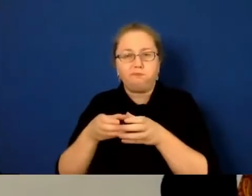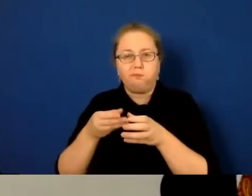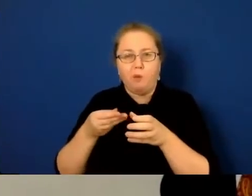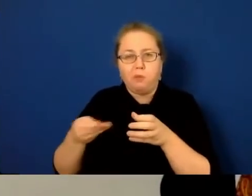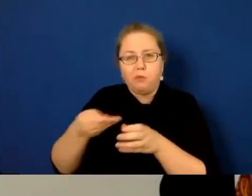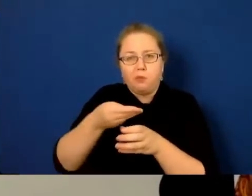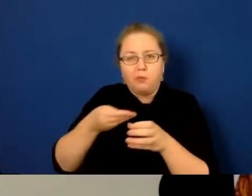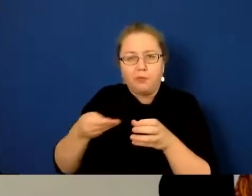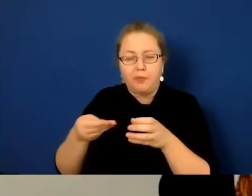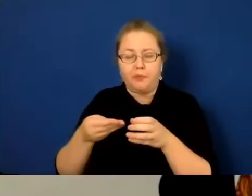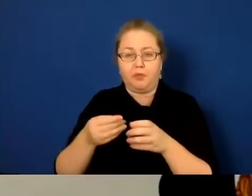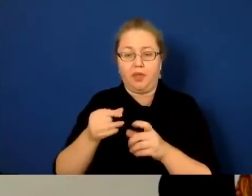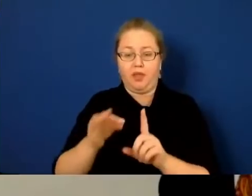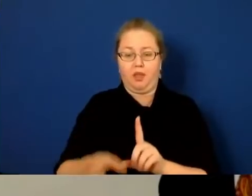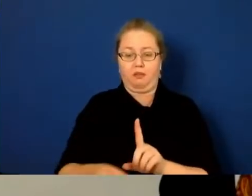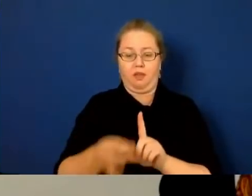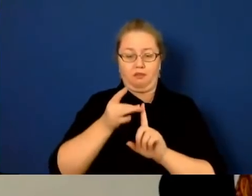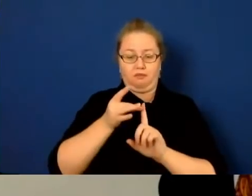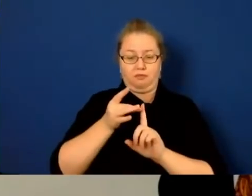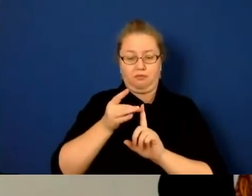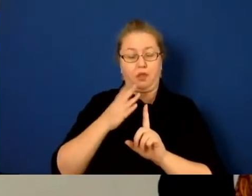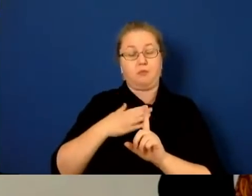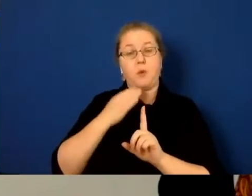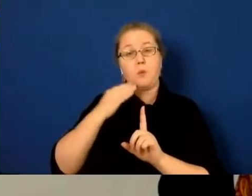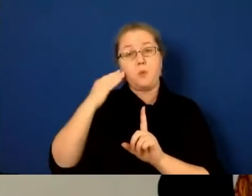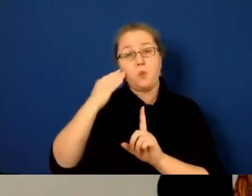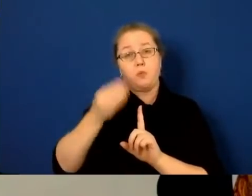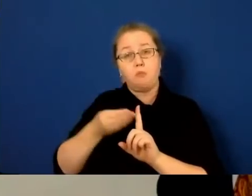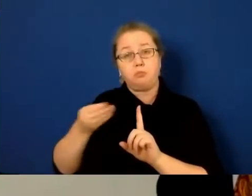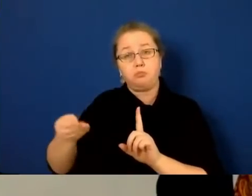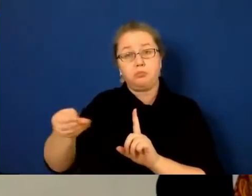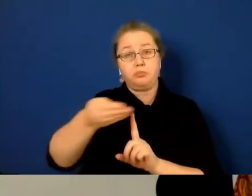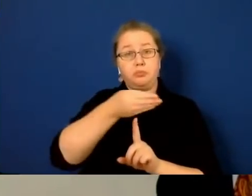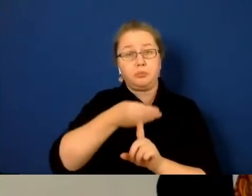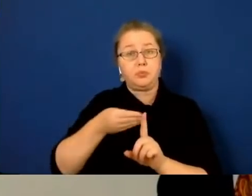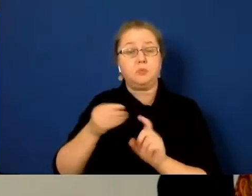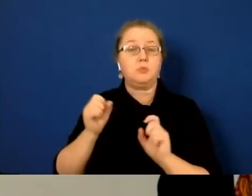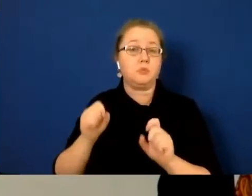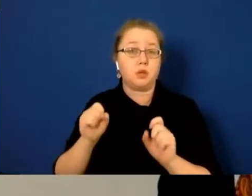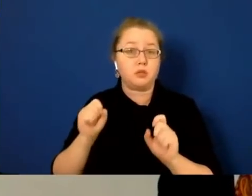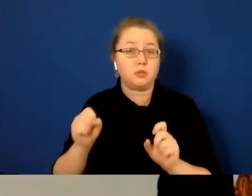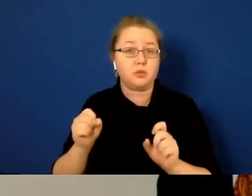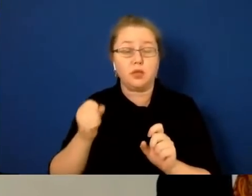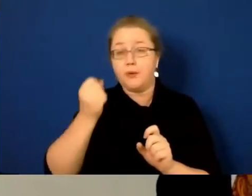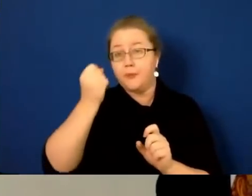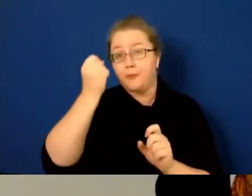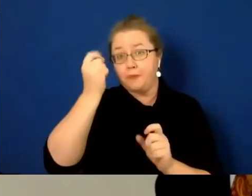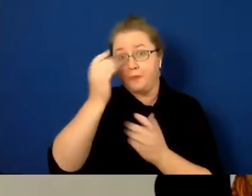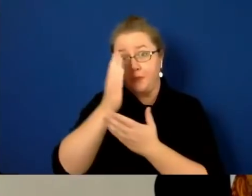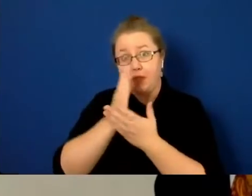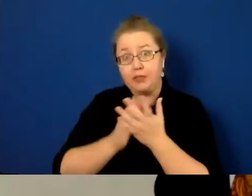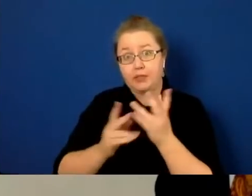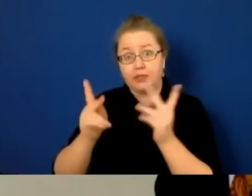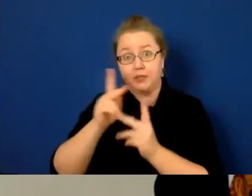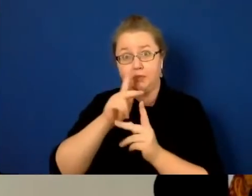spread virus. So it's being spread between people and mostly in small clusters. It doesn't spread in the same way that we see with influenza,